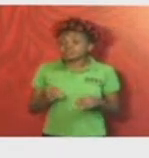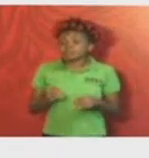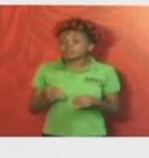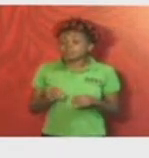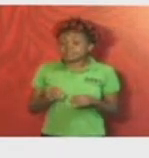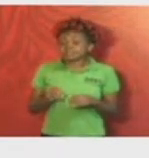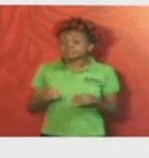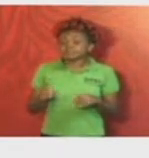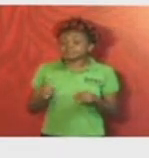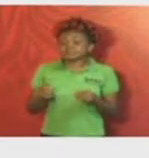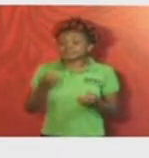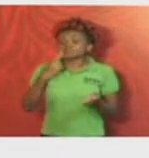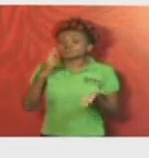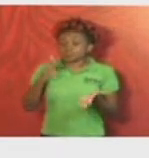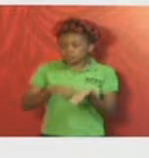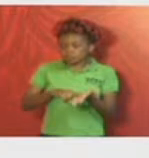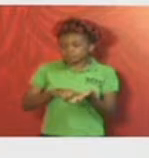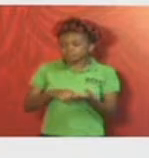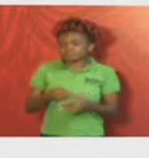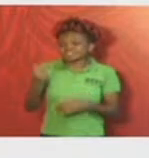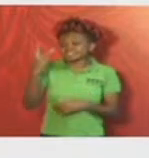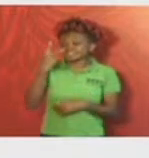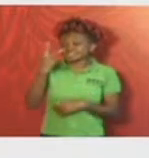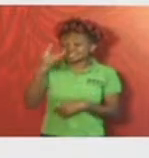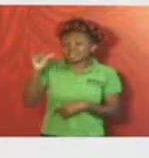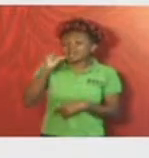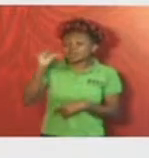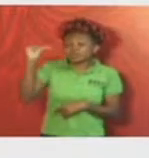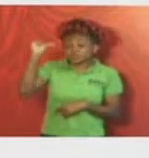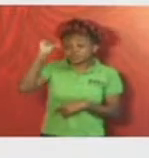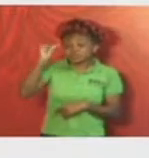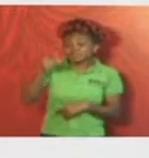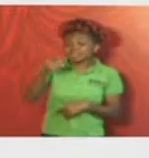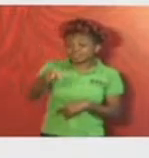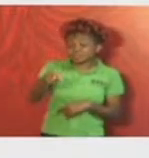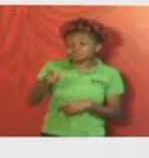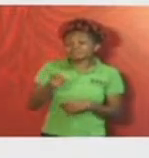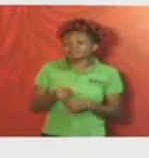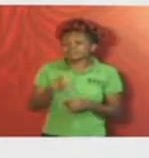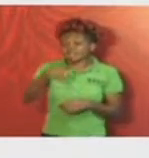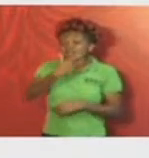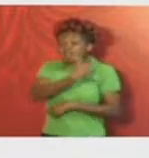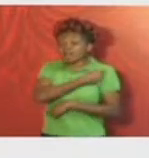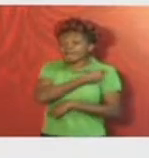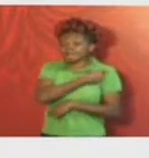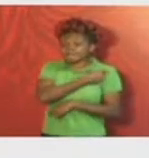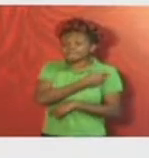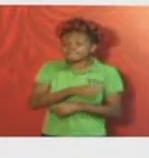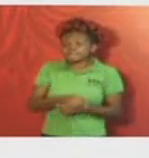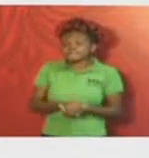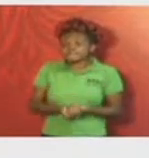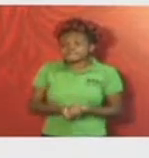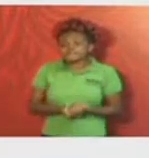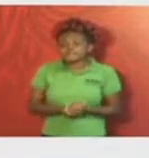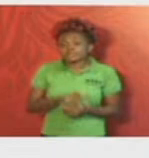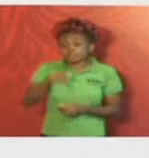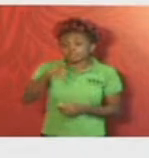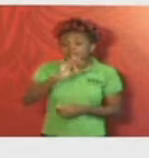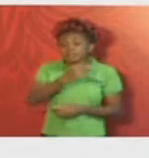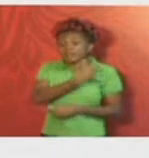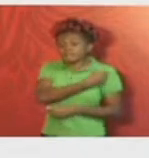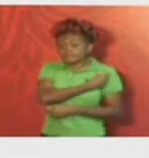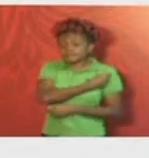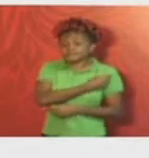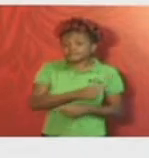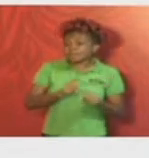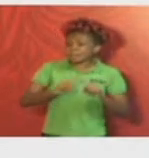also receiving the Pfizer vaccine. Can you give us some information, more information regarding this, given that it's supposed to be mainly for the persons